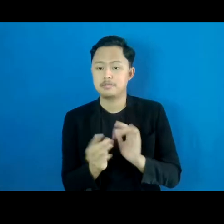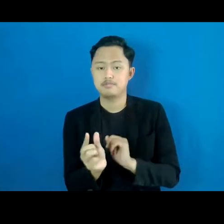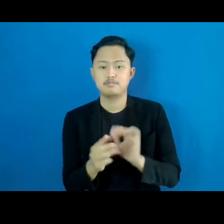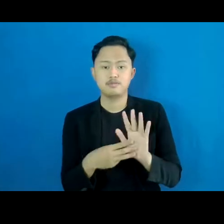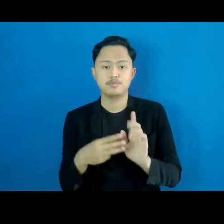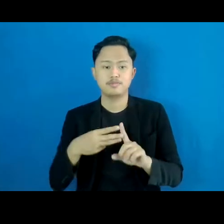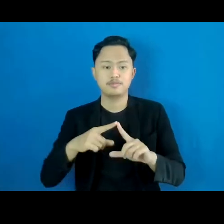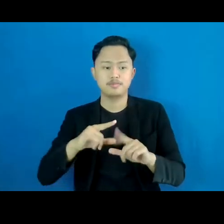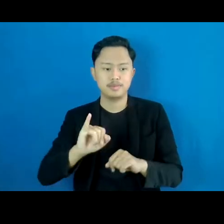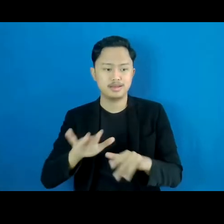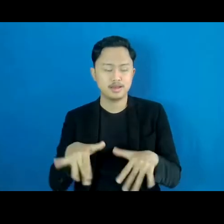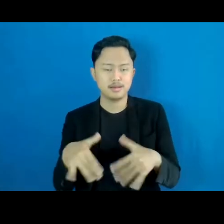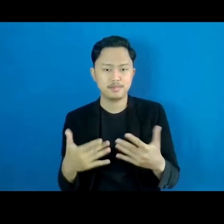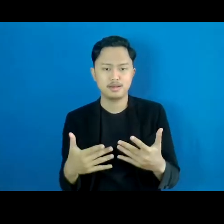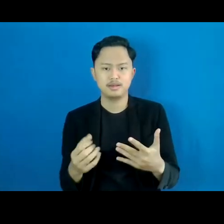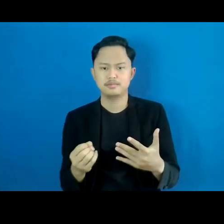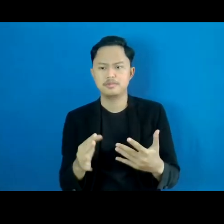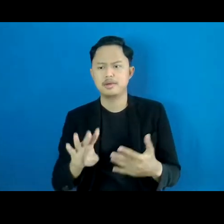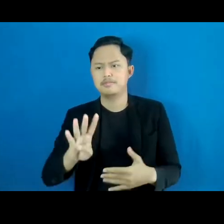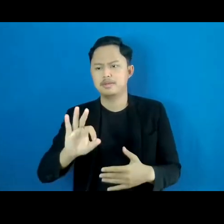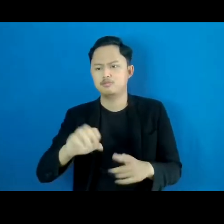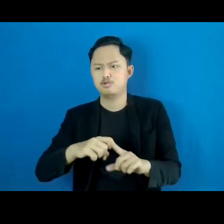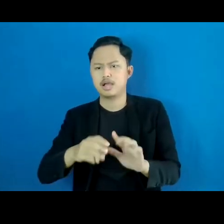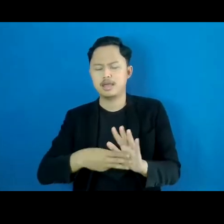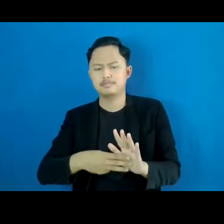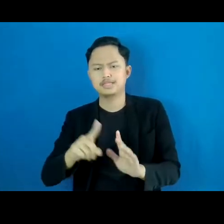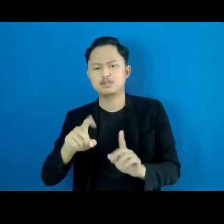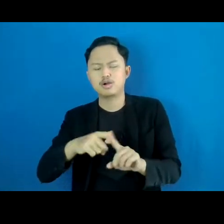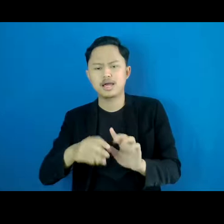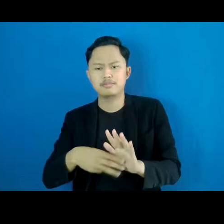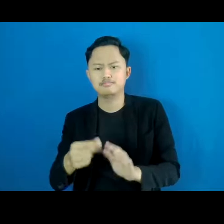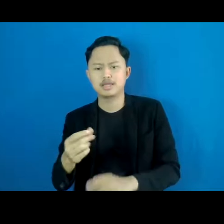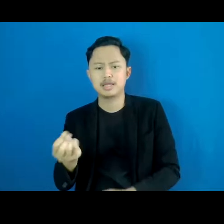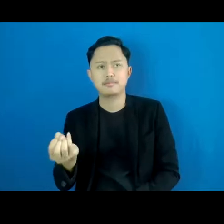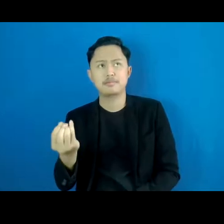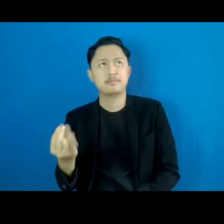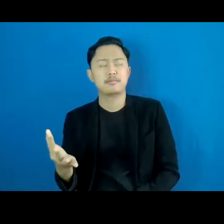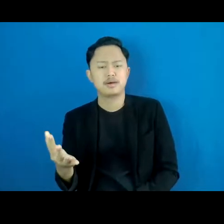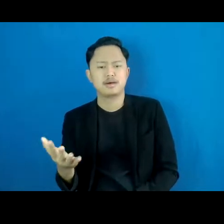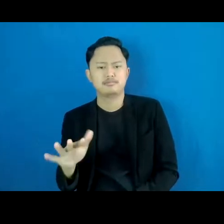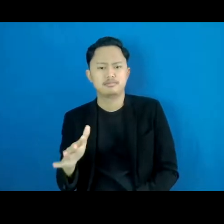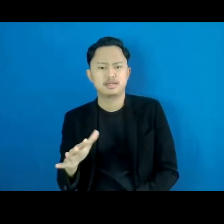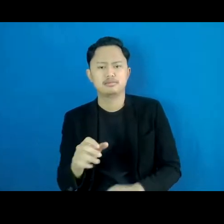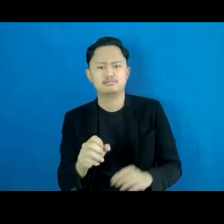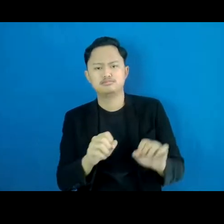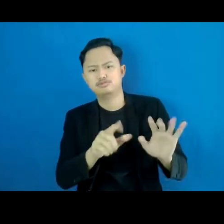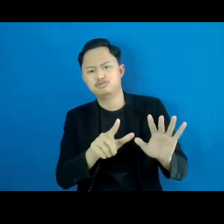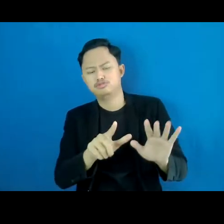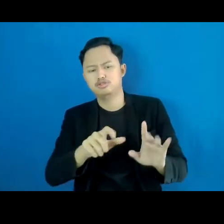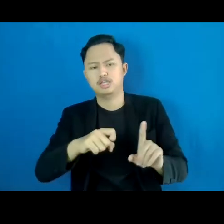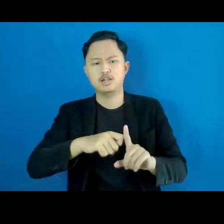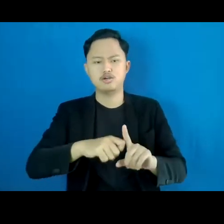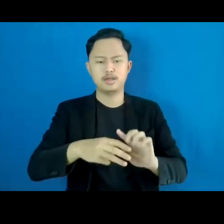is that the average per kilometer speed, per hour speed can be attained, will be around 17 kilometer per